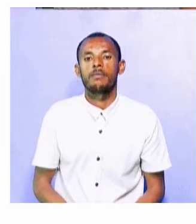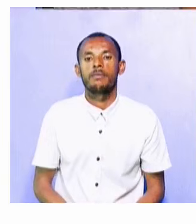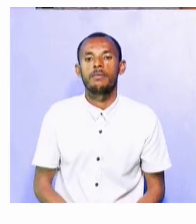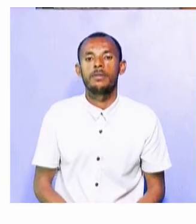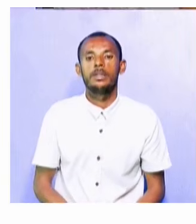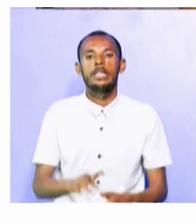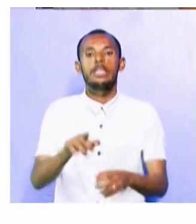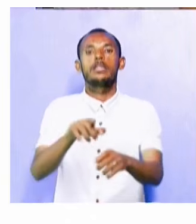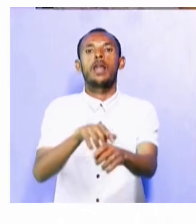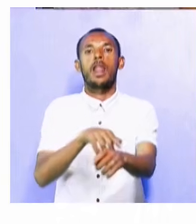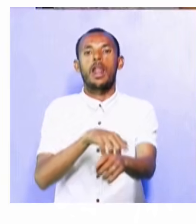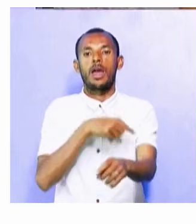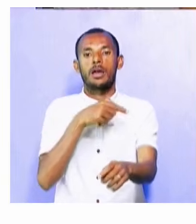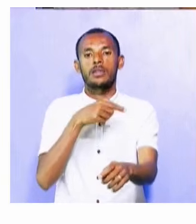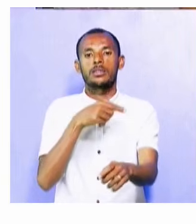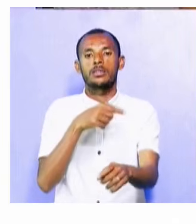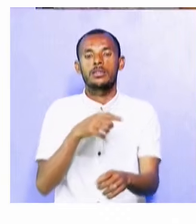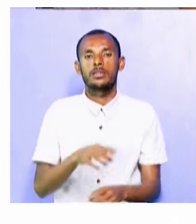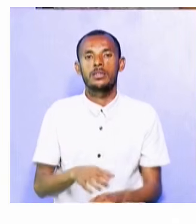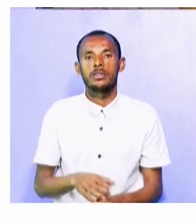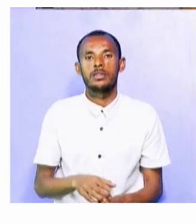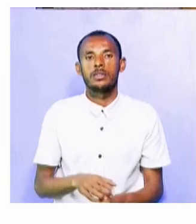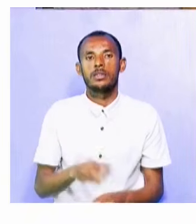the length